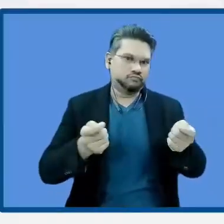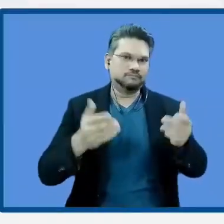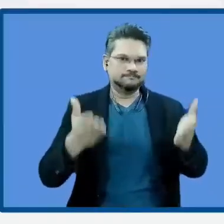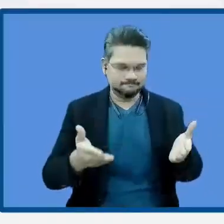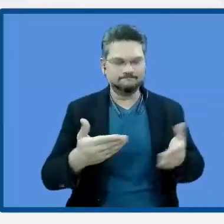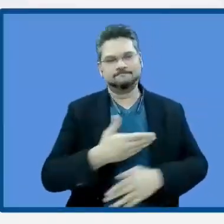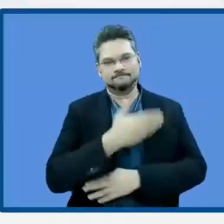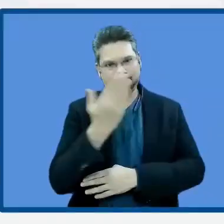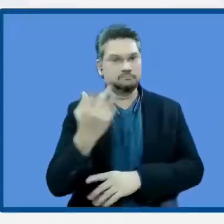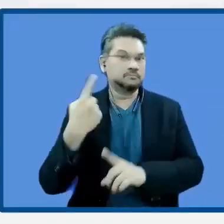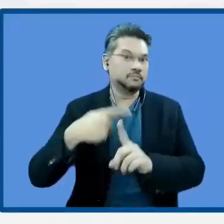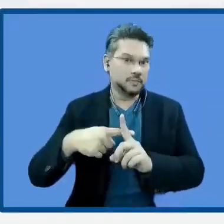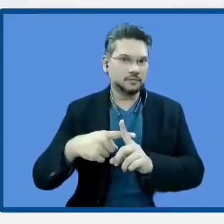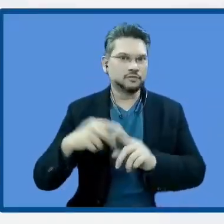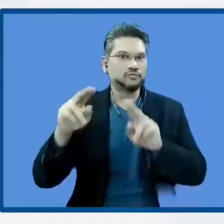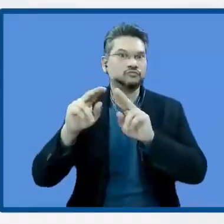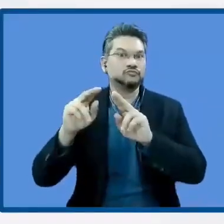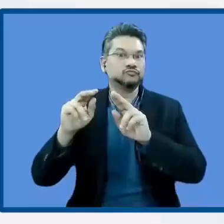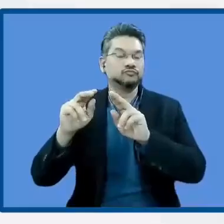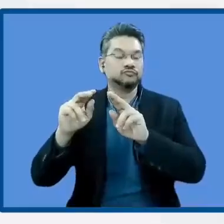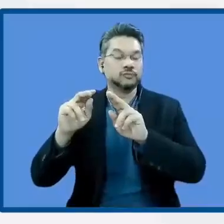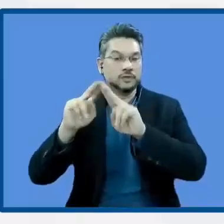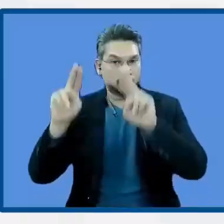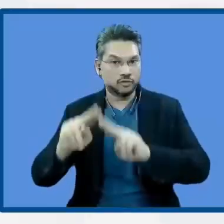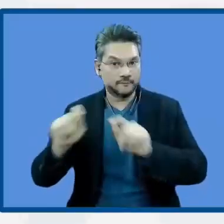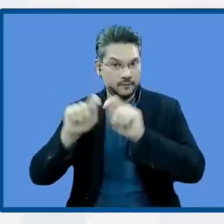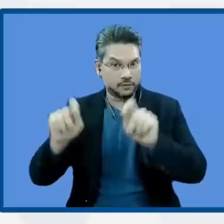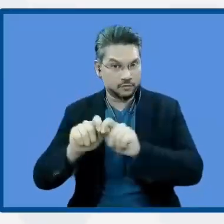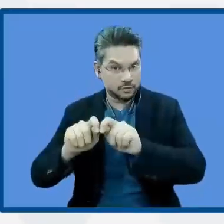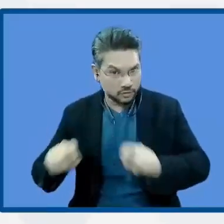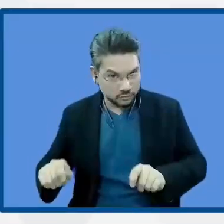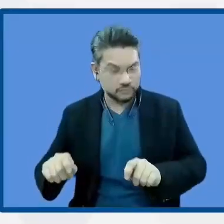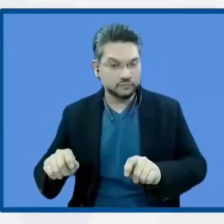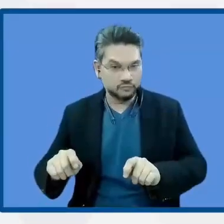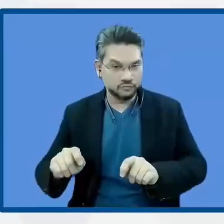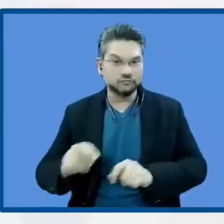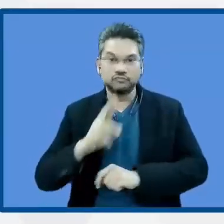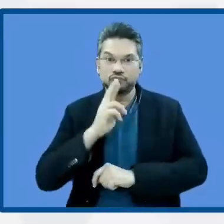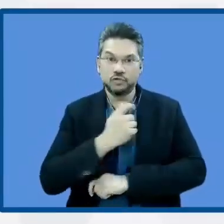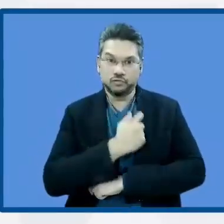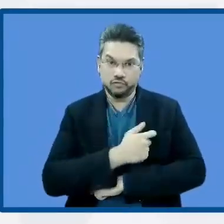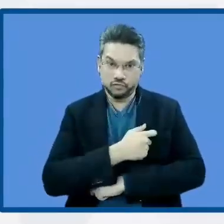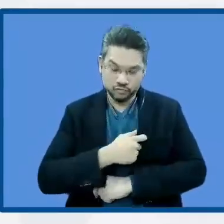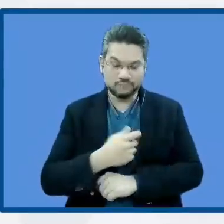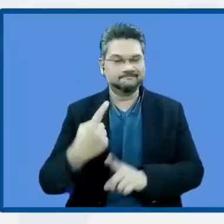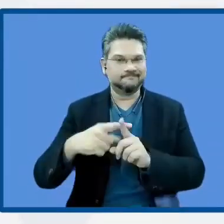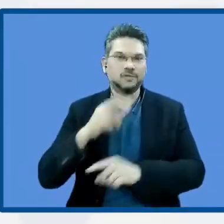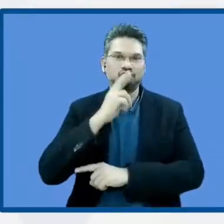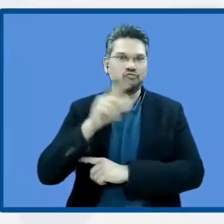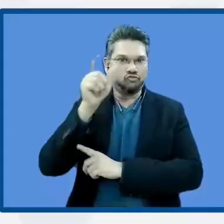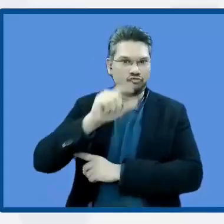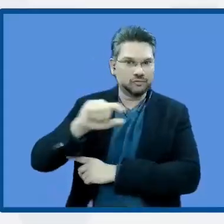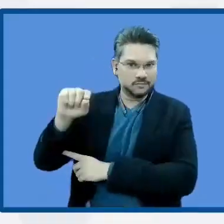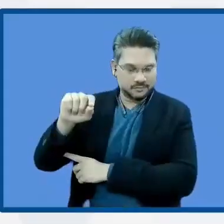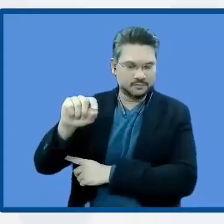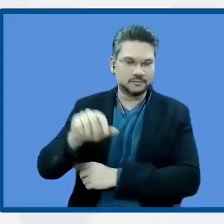International Federation of Red Cross and Red Crescent Societies. Alejandra